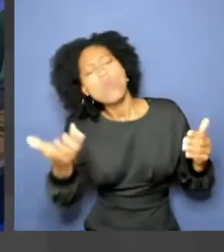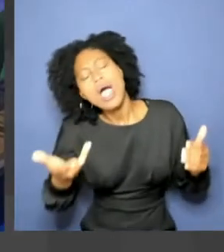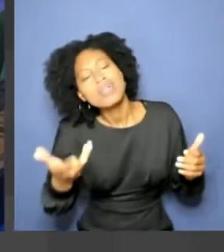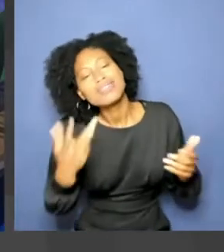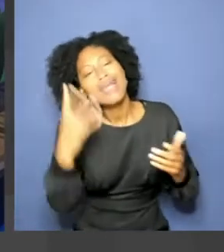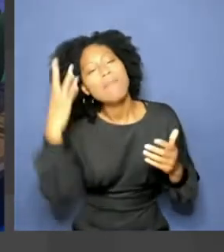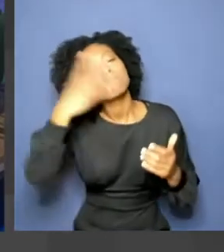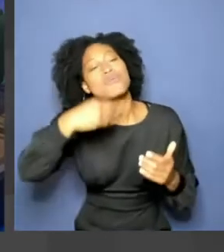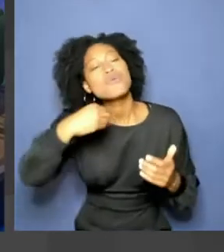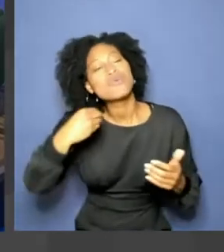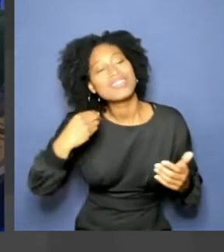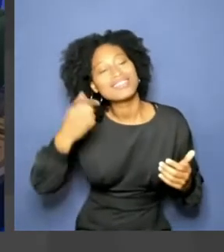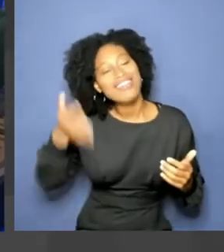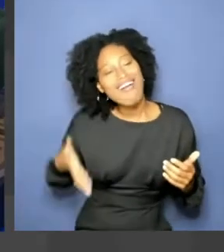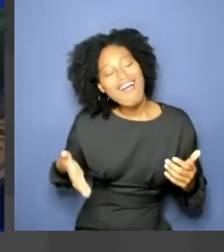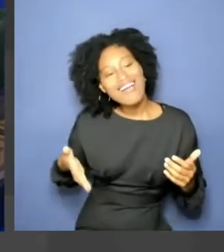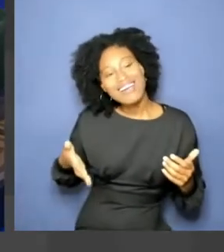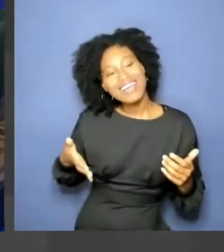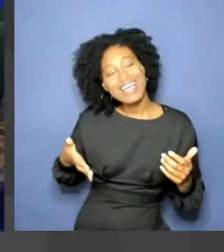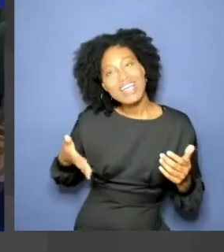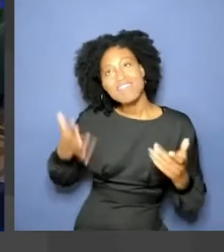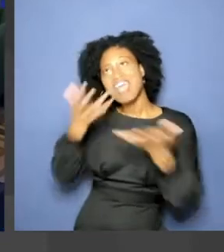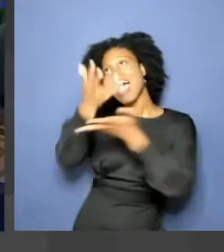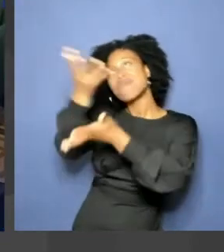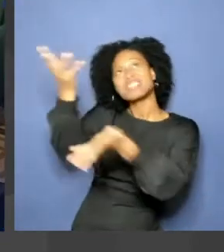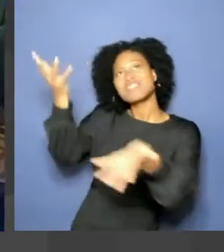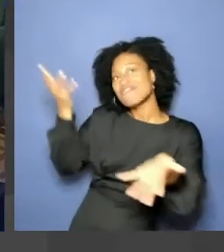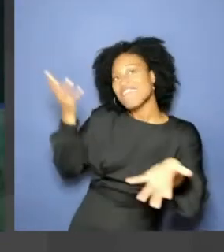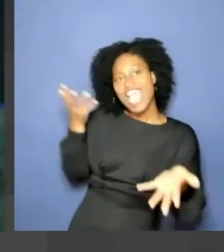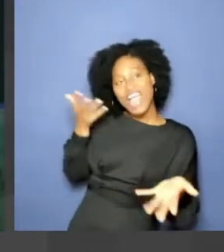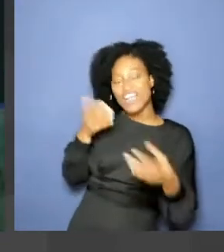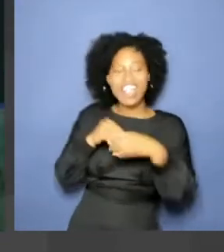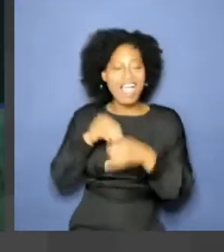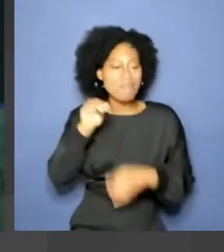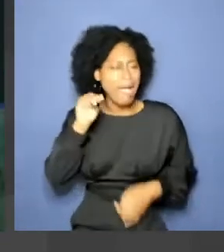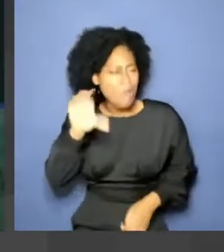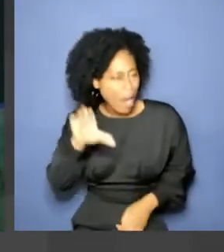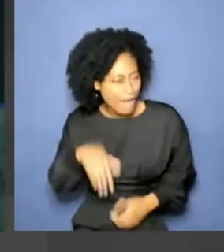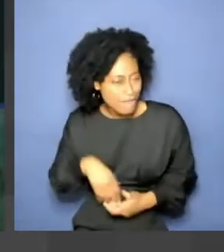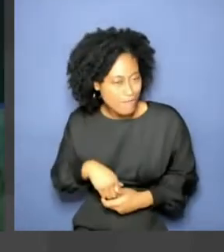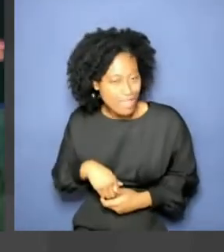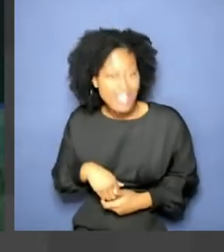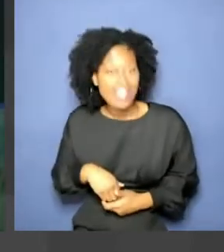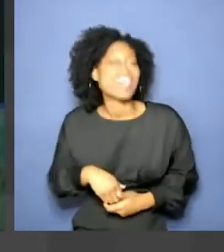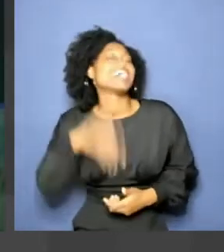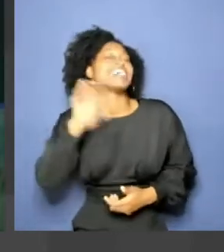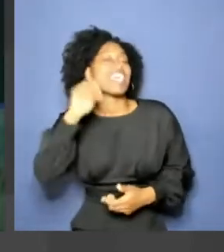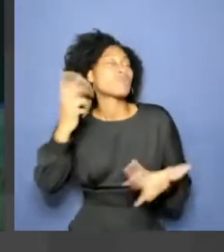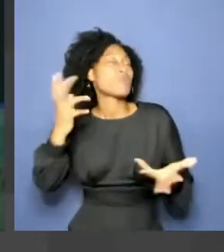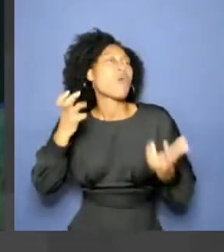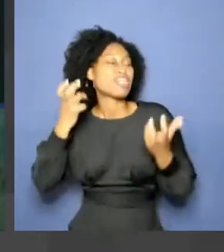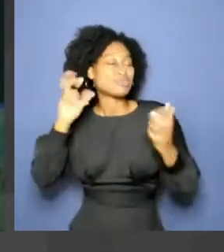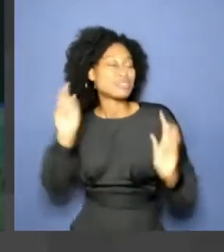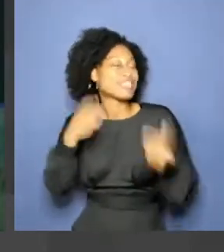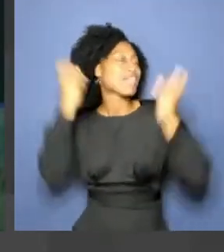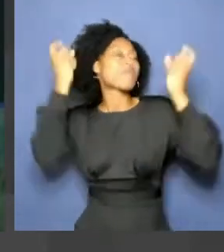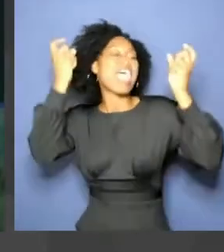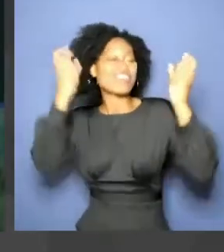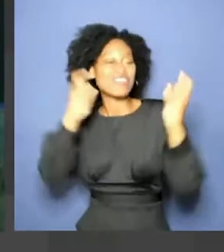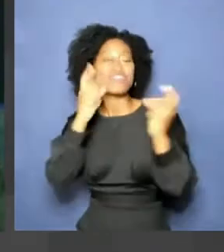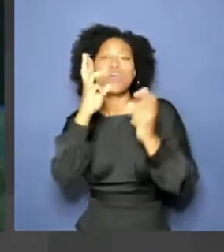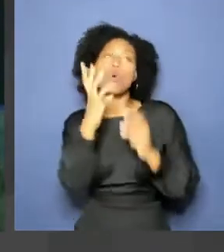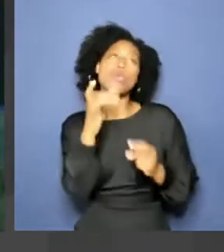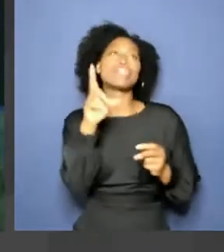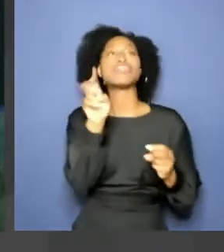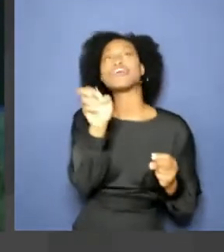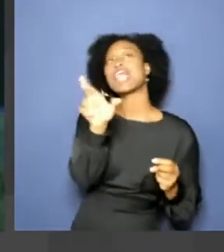beauty and, you know, the atmosphere of Minecraft. Yes, so we want to like celebrate the wilderness of Minecraft. And one thing we want